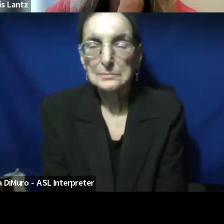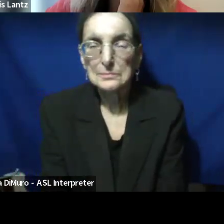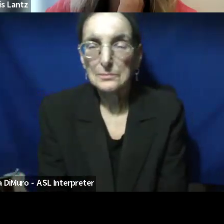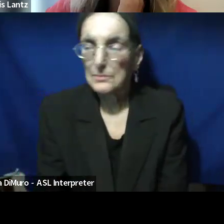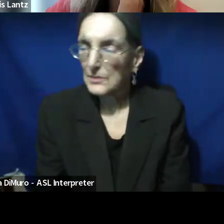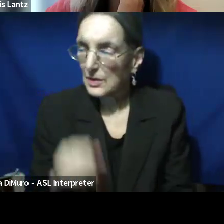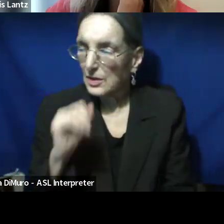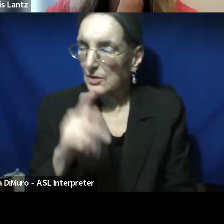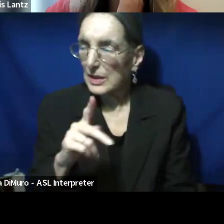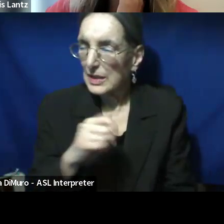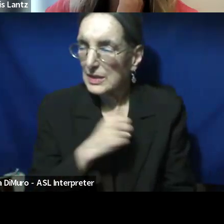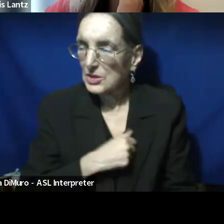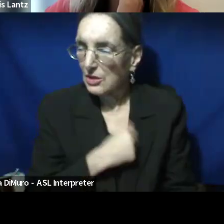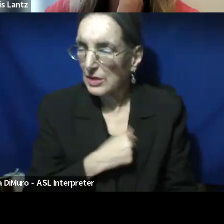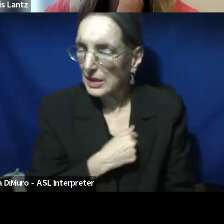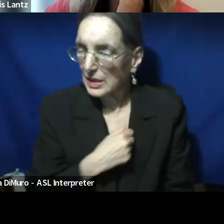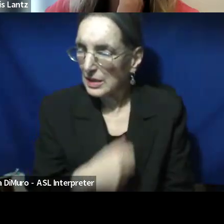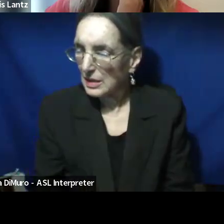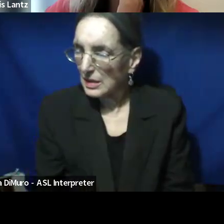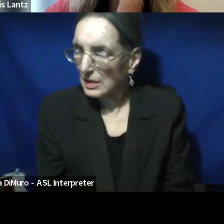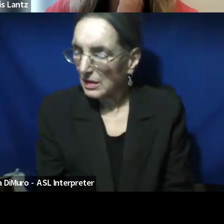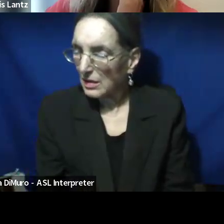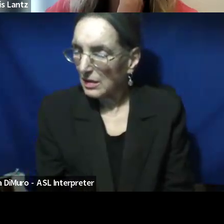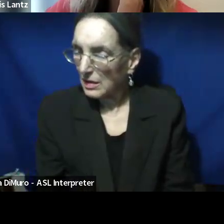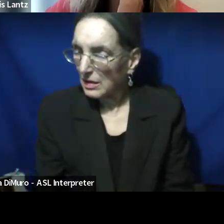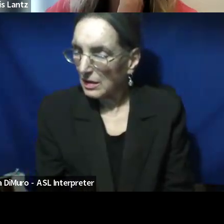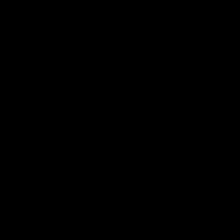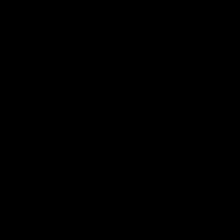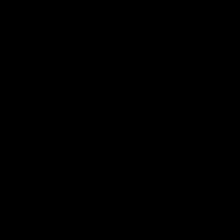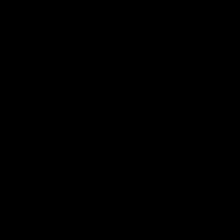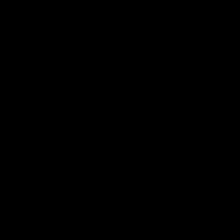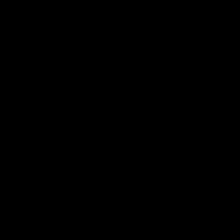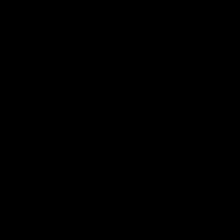Okay, sorry, Cassie, you can take back over.